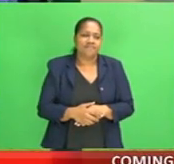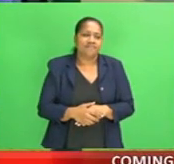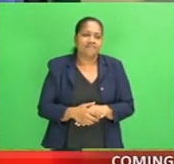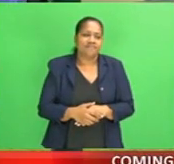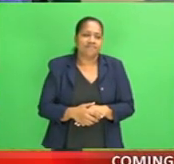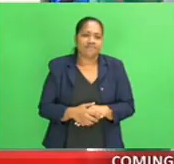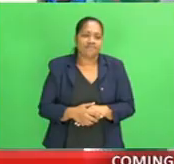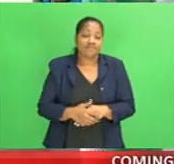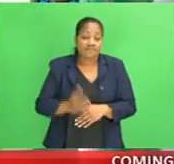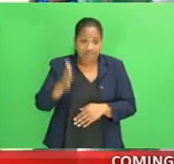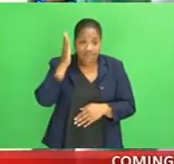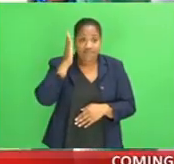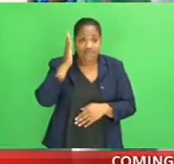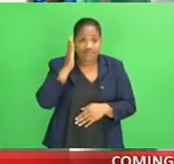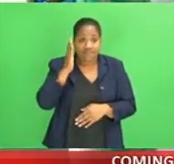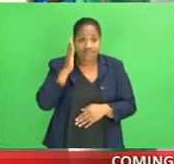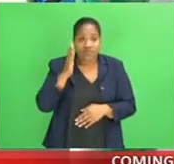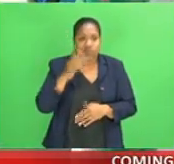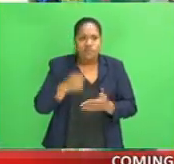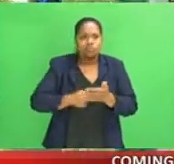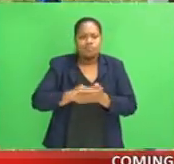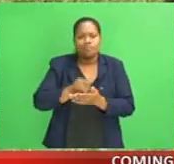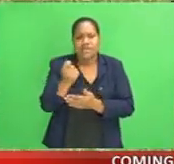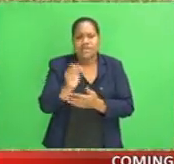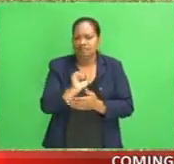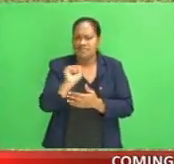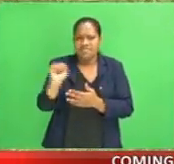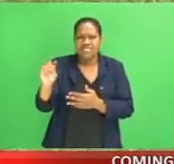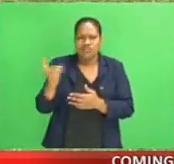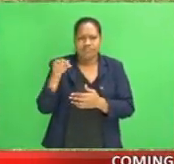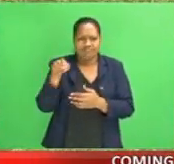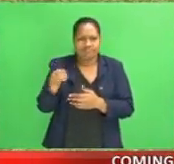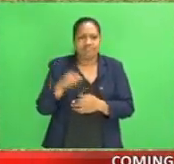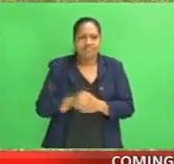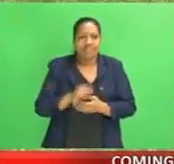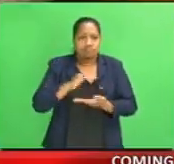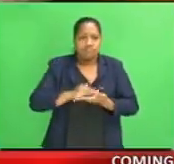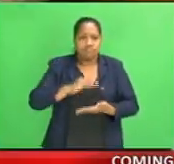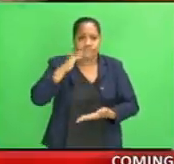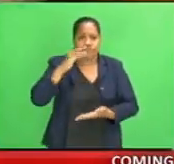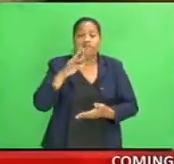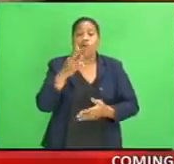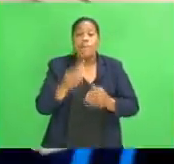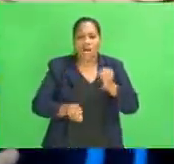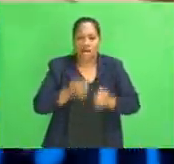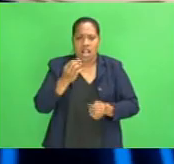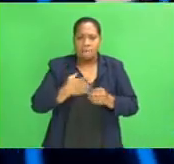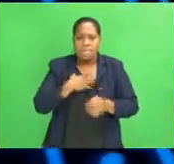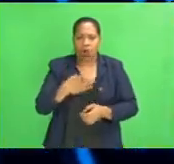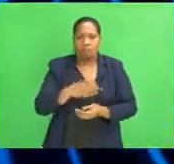ahead, schools told to pay their dues. An increasing demand for milk.